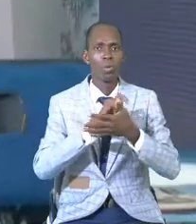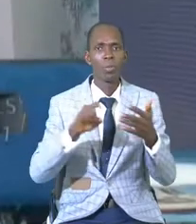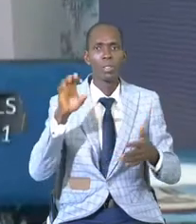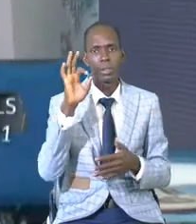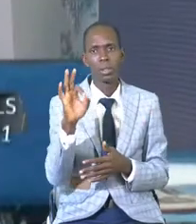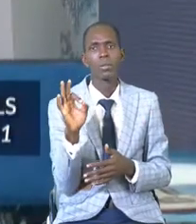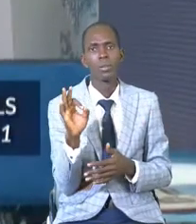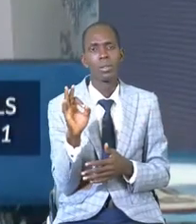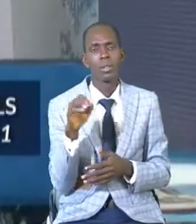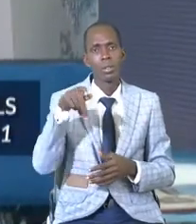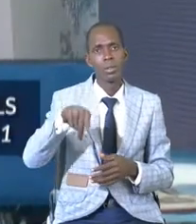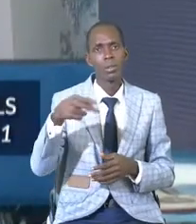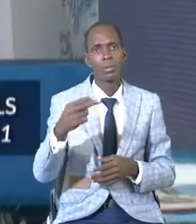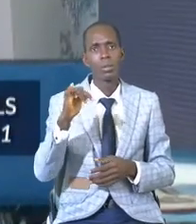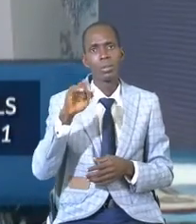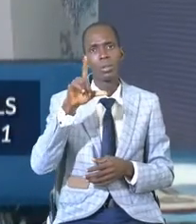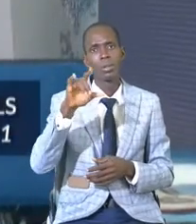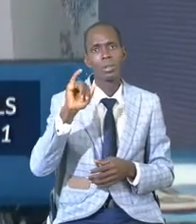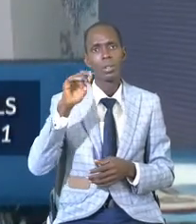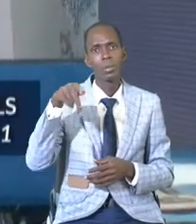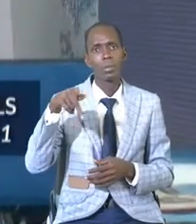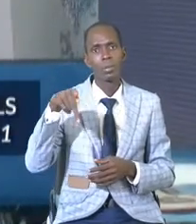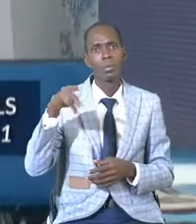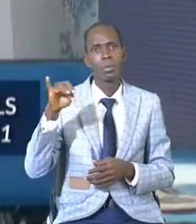in Philippians chapter 2, here we're reading from